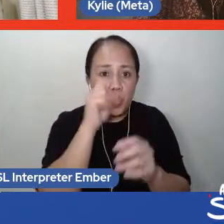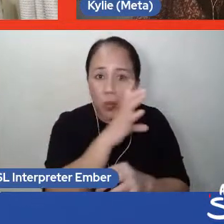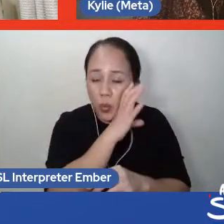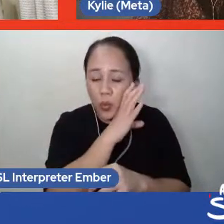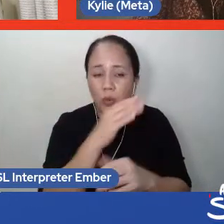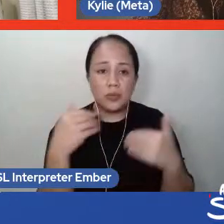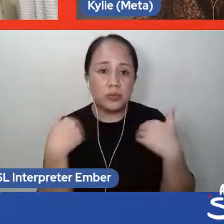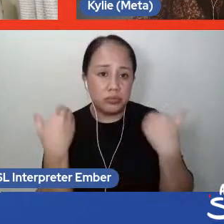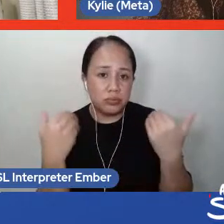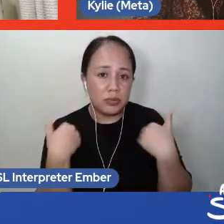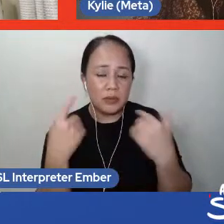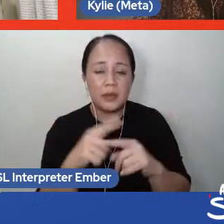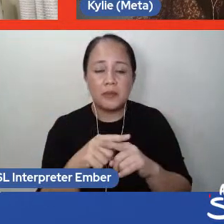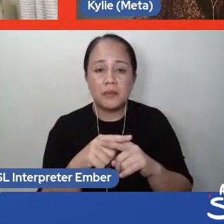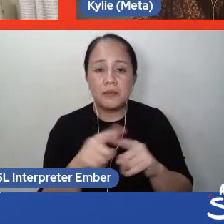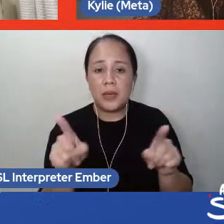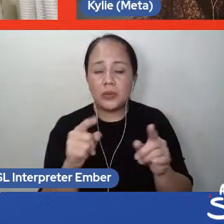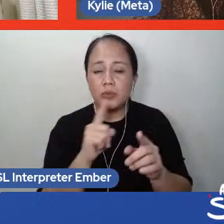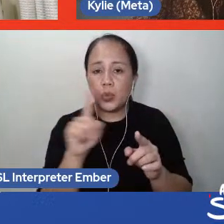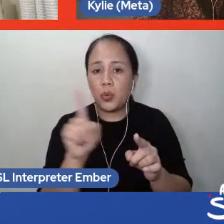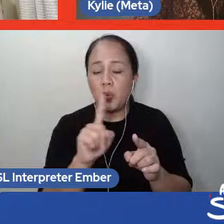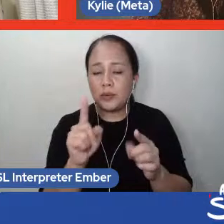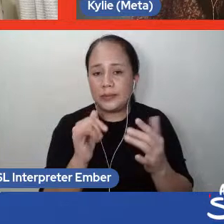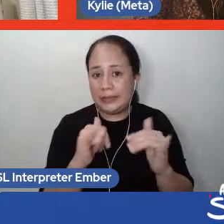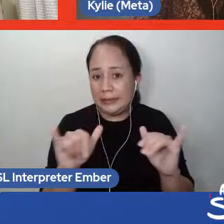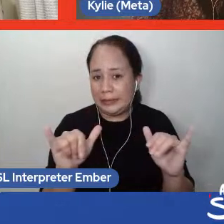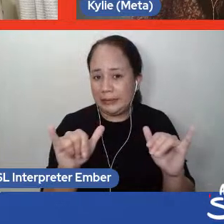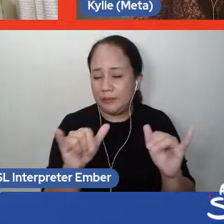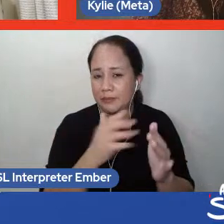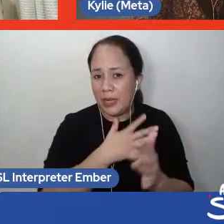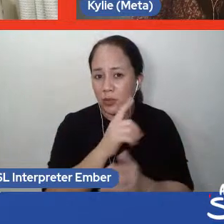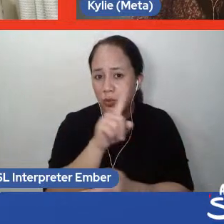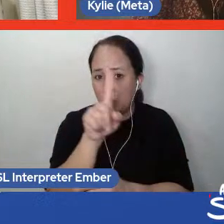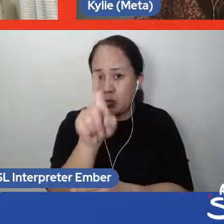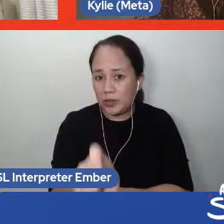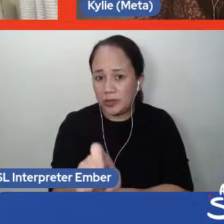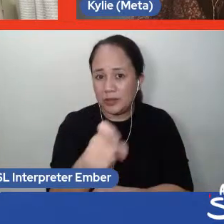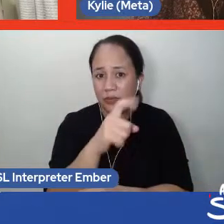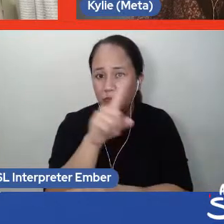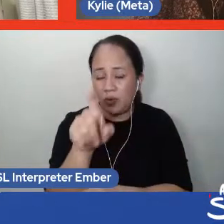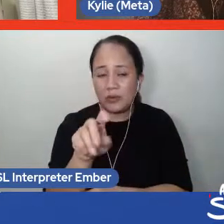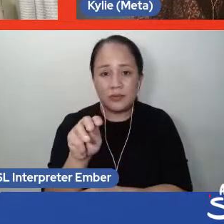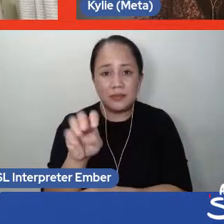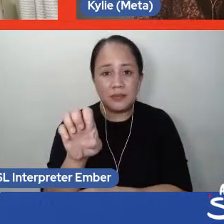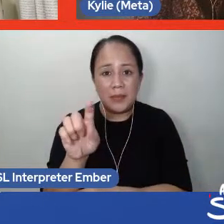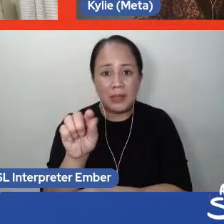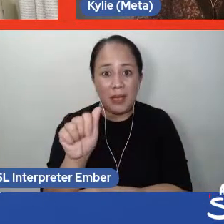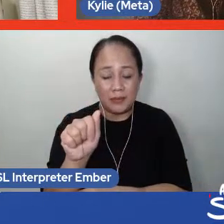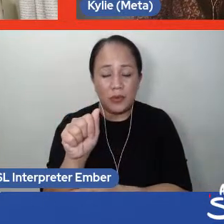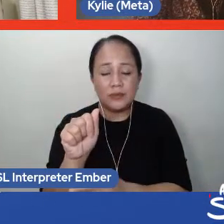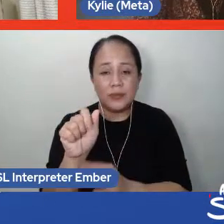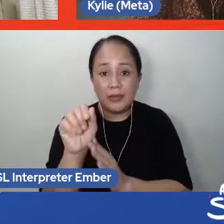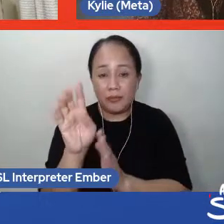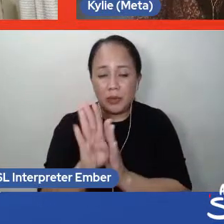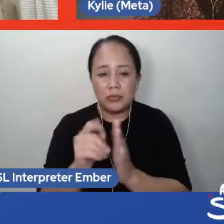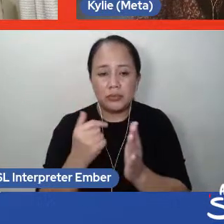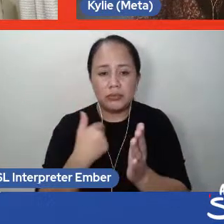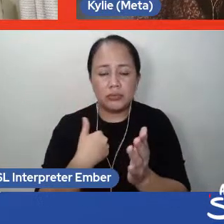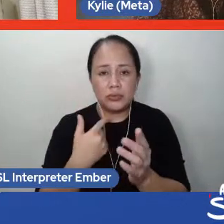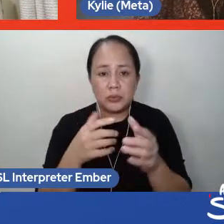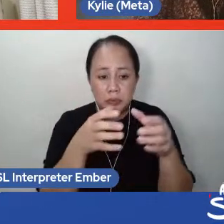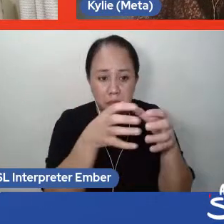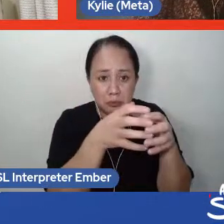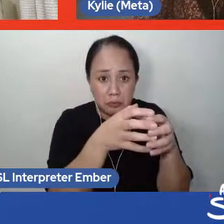youth. What actually, this is also my question for Meta, for Facebook, is micro targeting